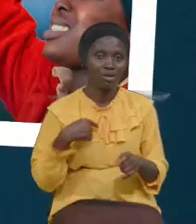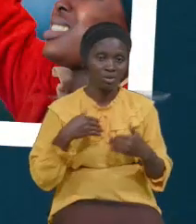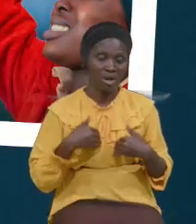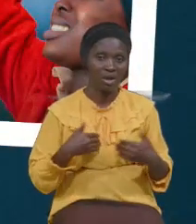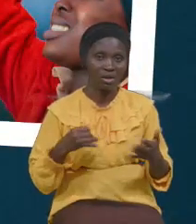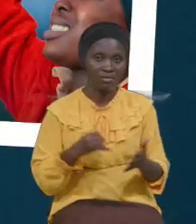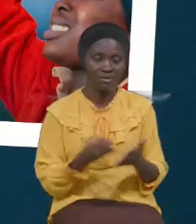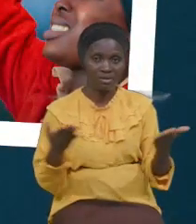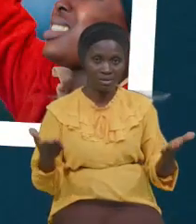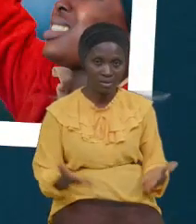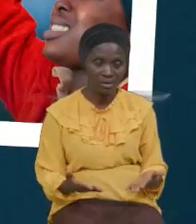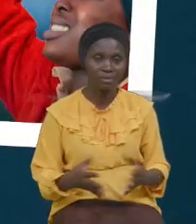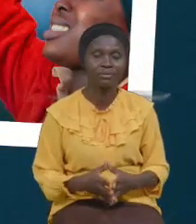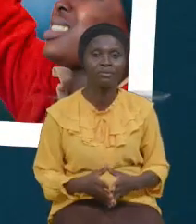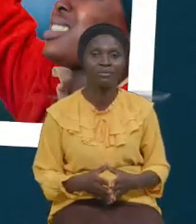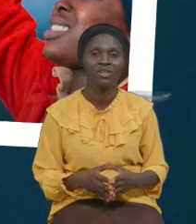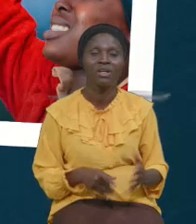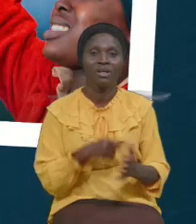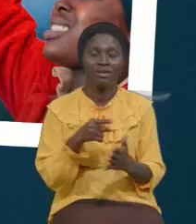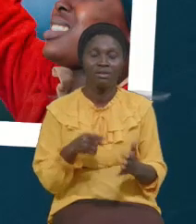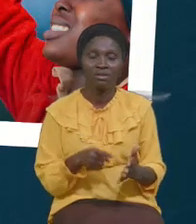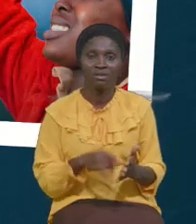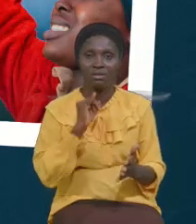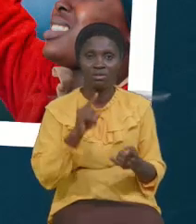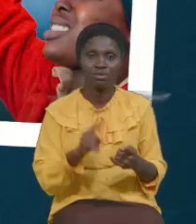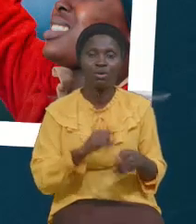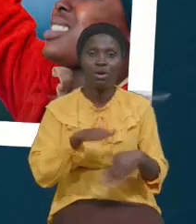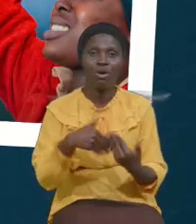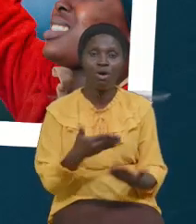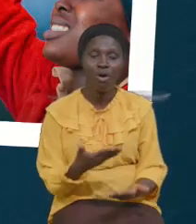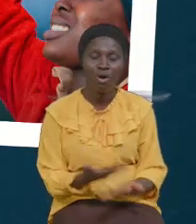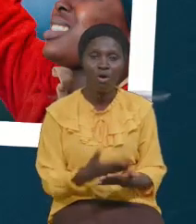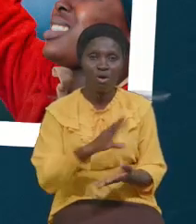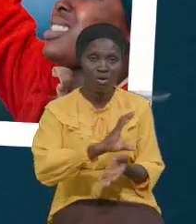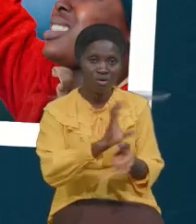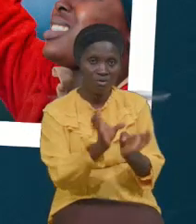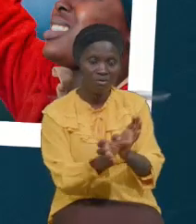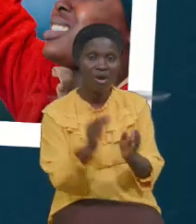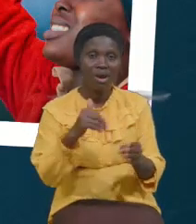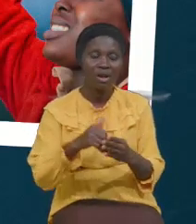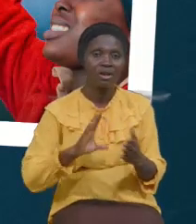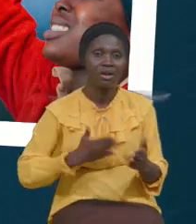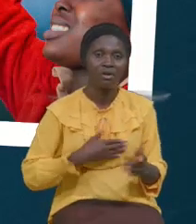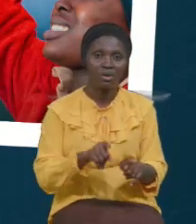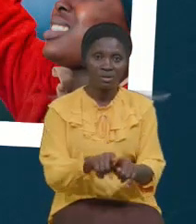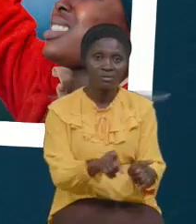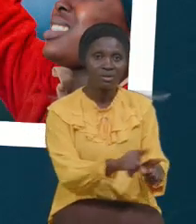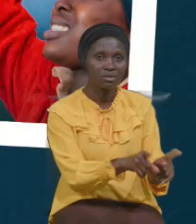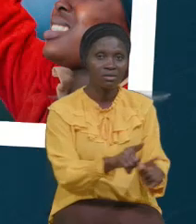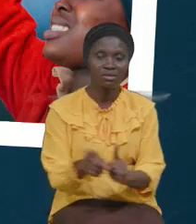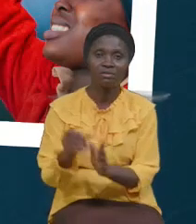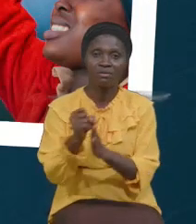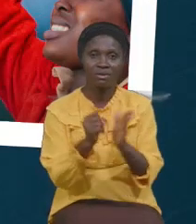This one applies to all fiscal converts in our respective states, regions,